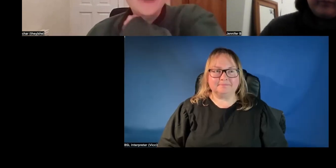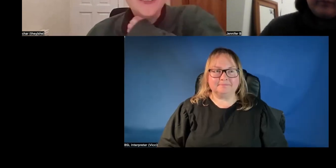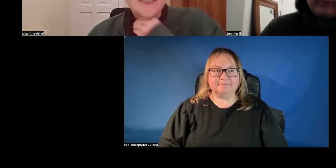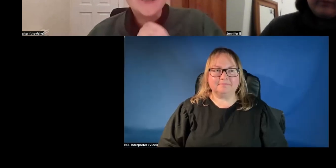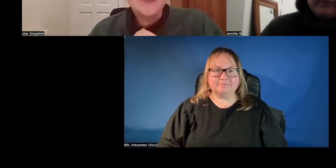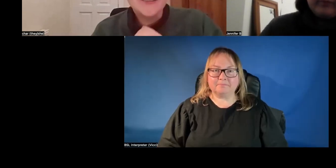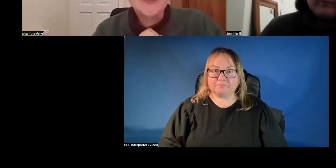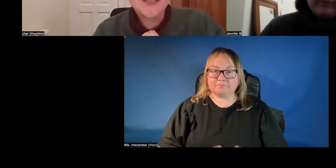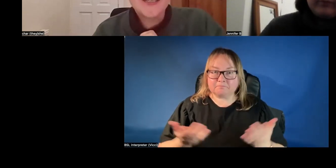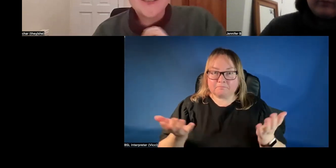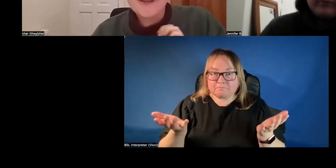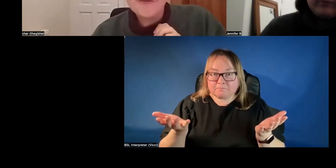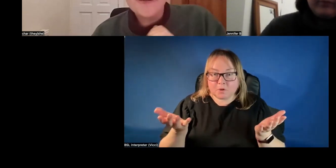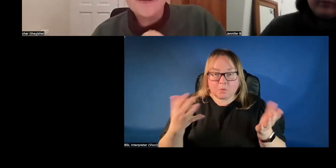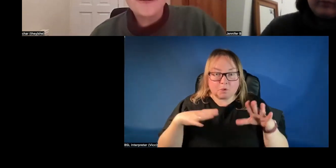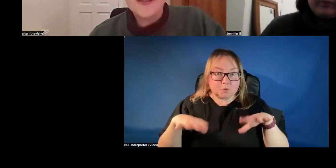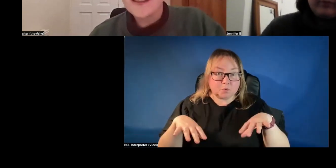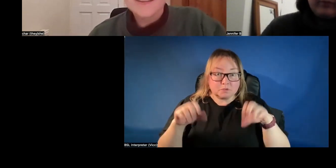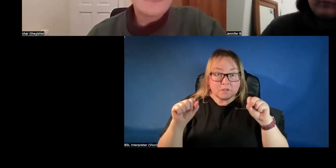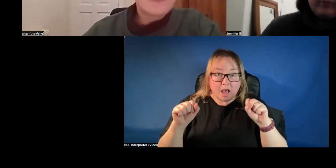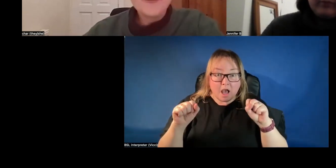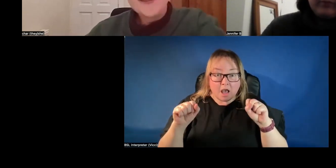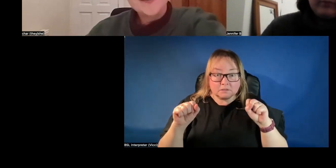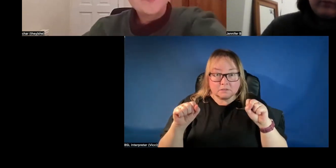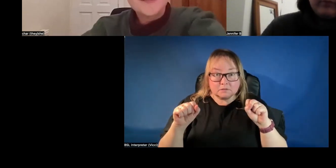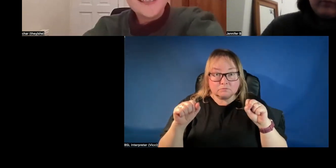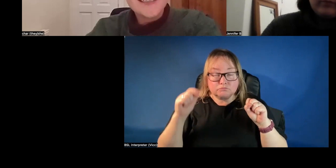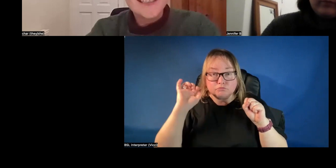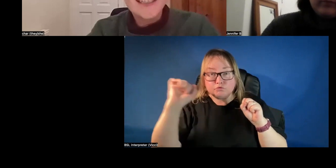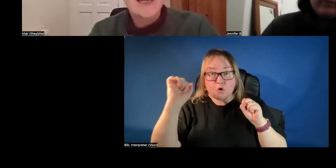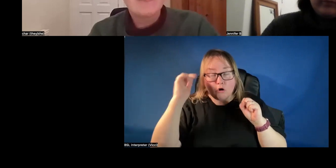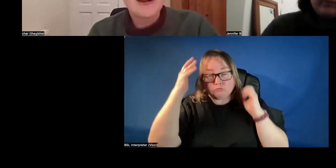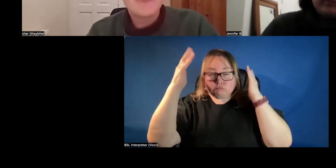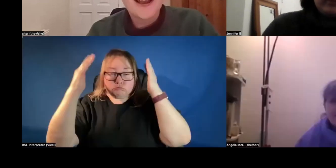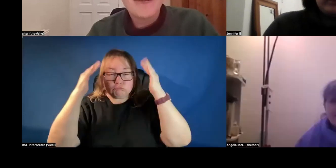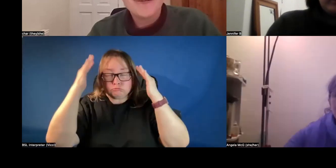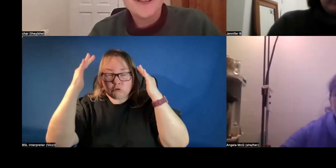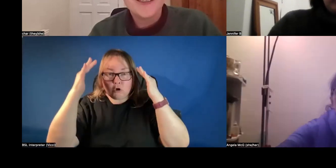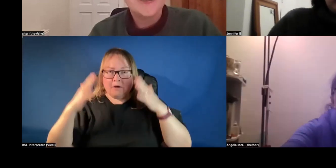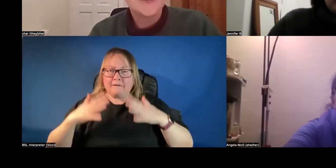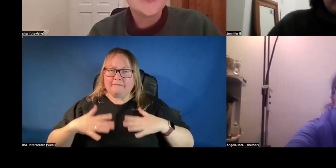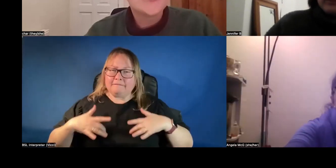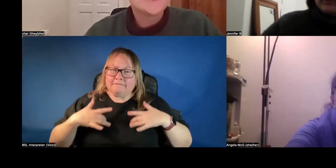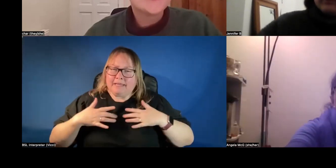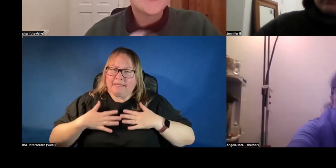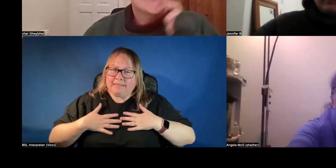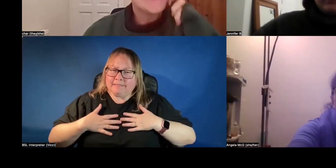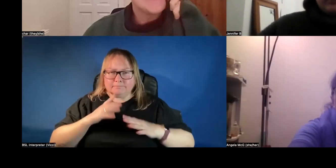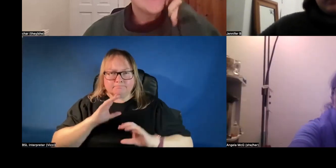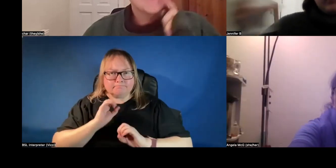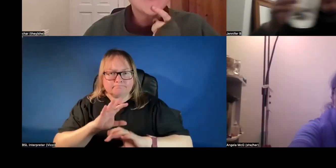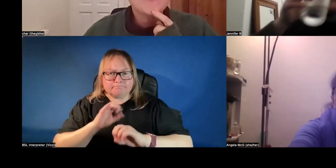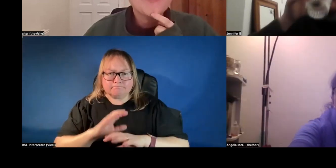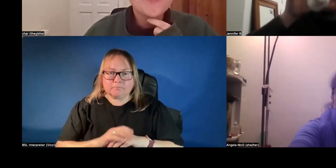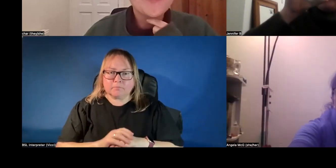Would anyone like to start us off with some thoughts, feelings that came out of that for you?